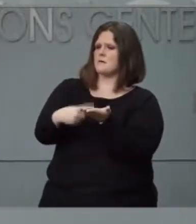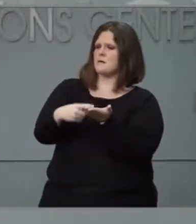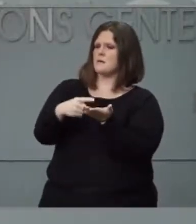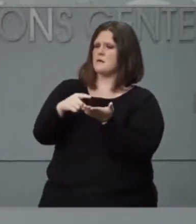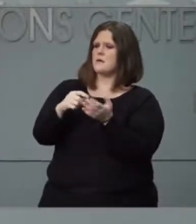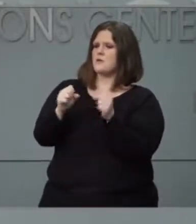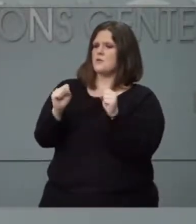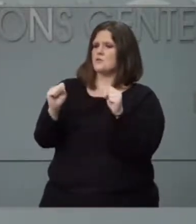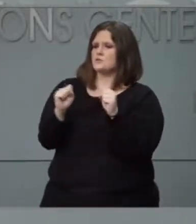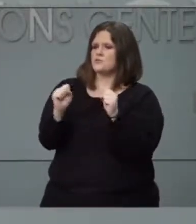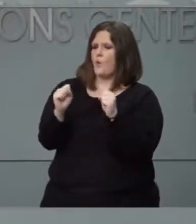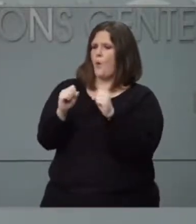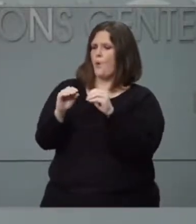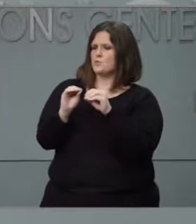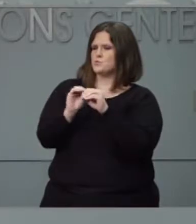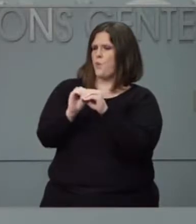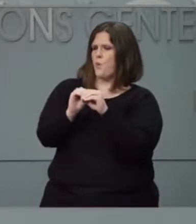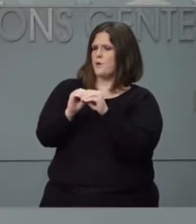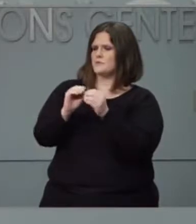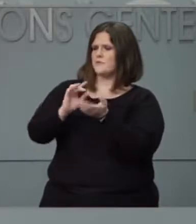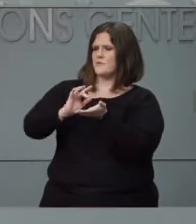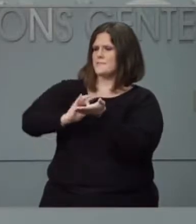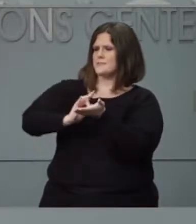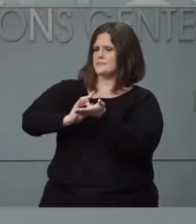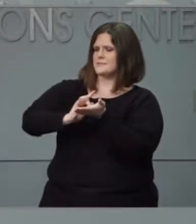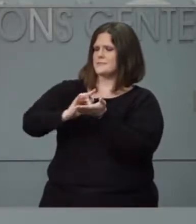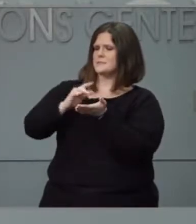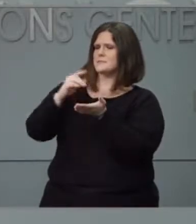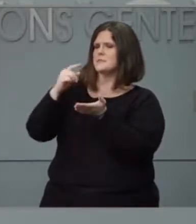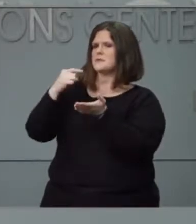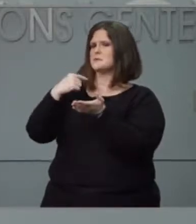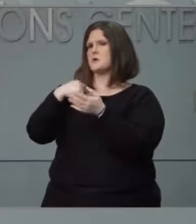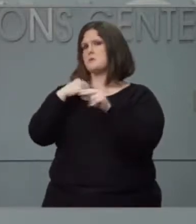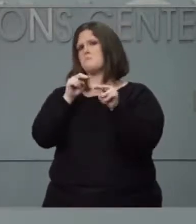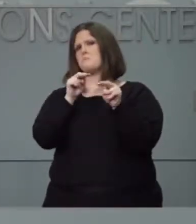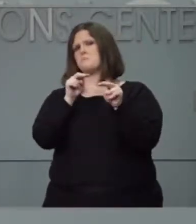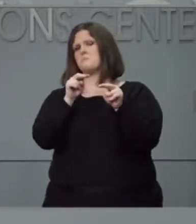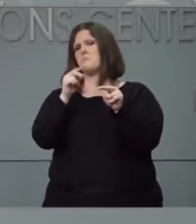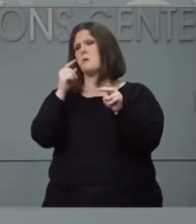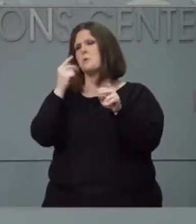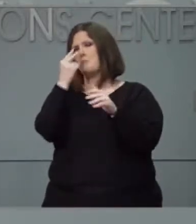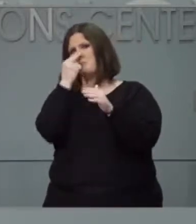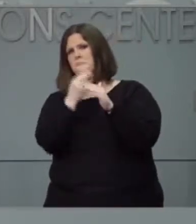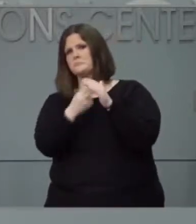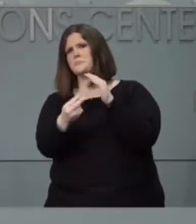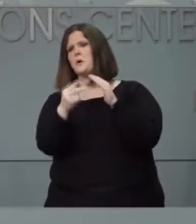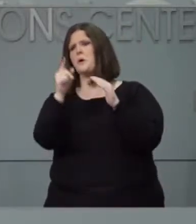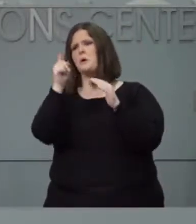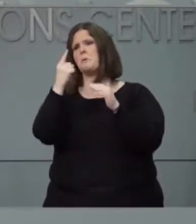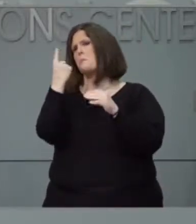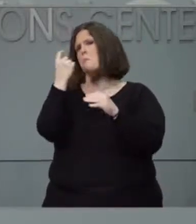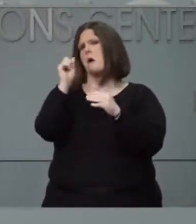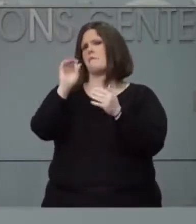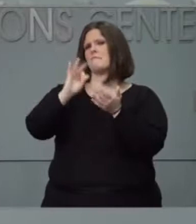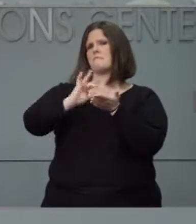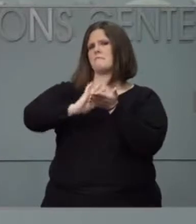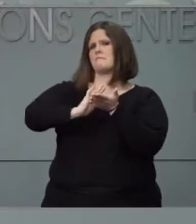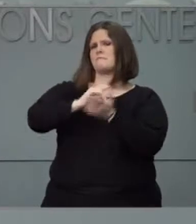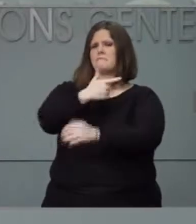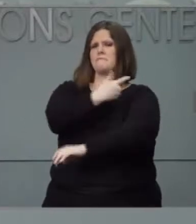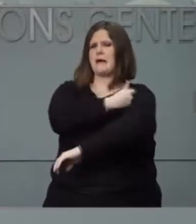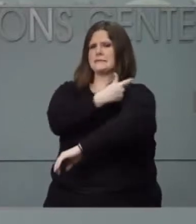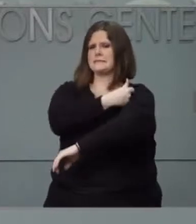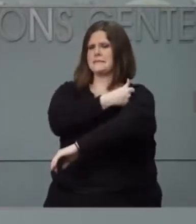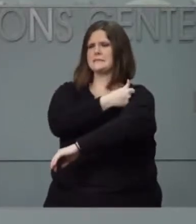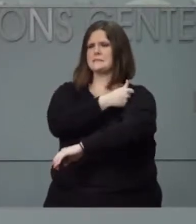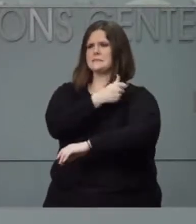enough capacity for shipments that are coming down the road? I saw in the vaccine plan that purchasing